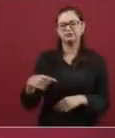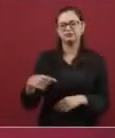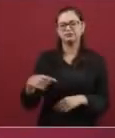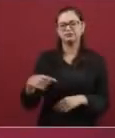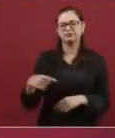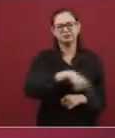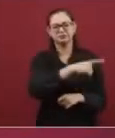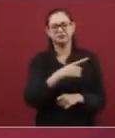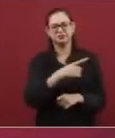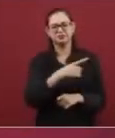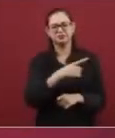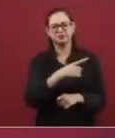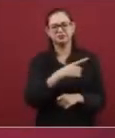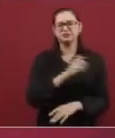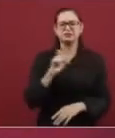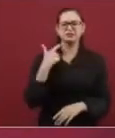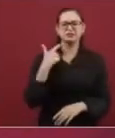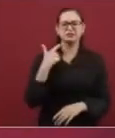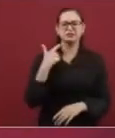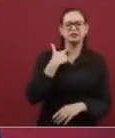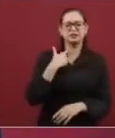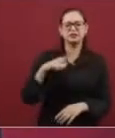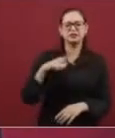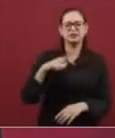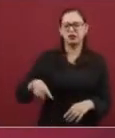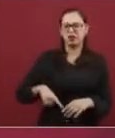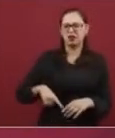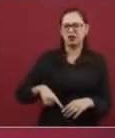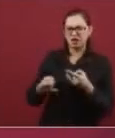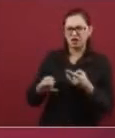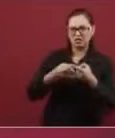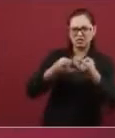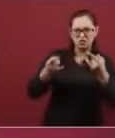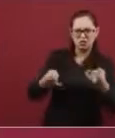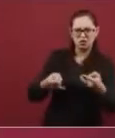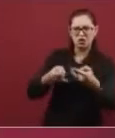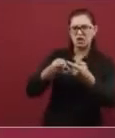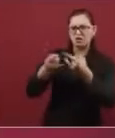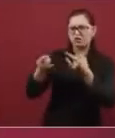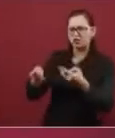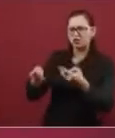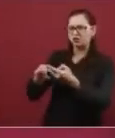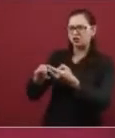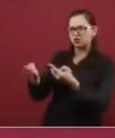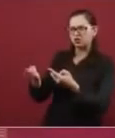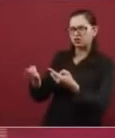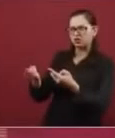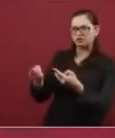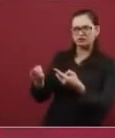the neoliberals didn't even want us to remember it.